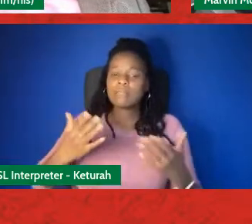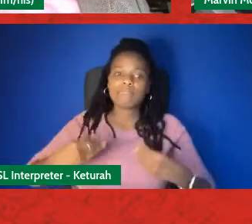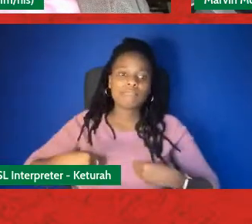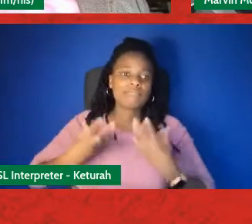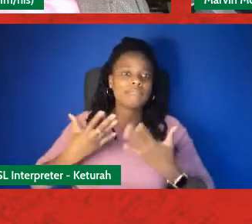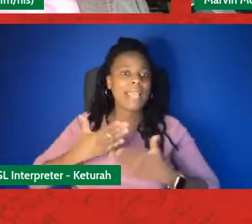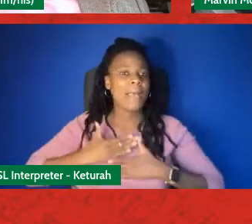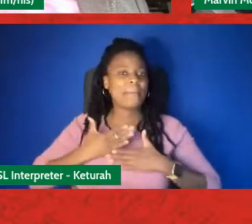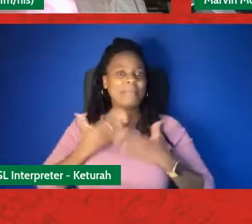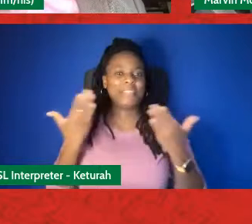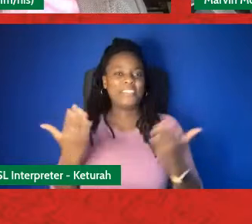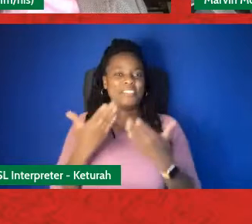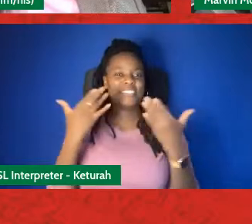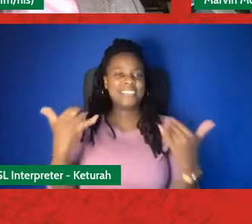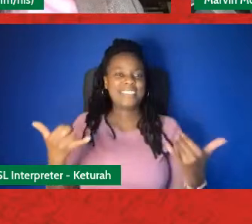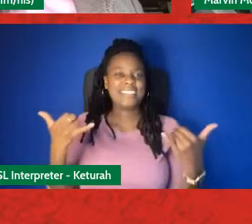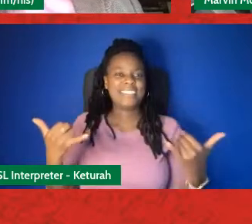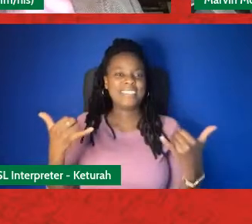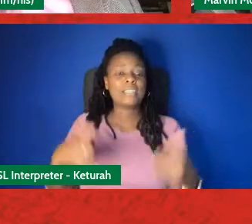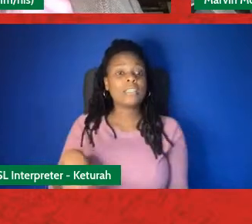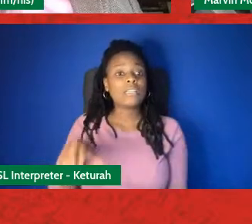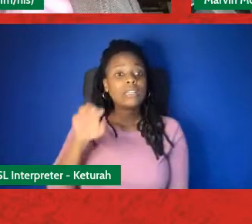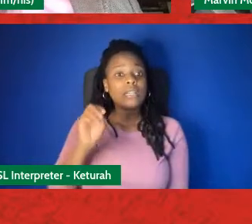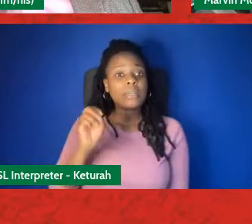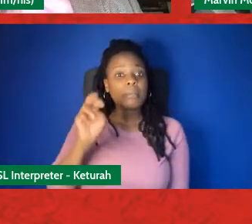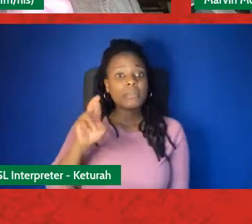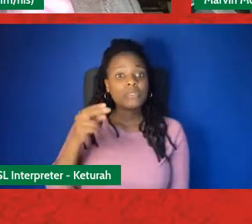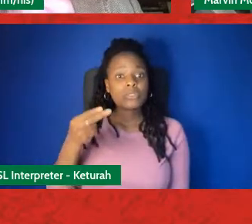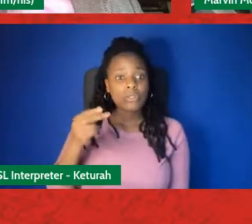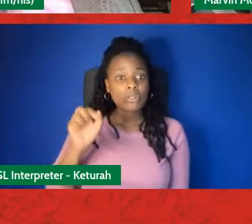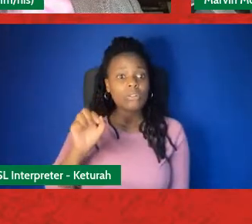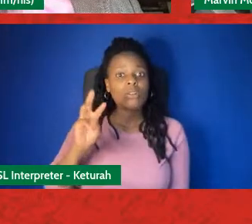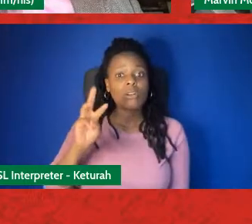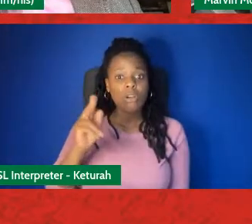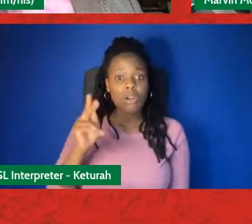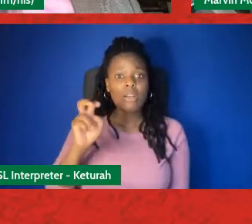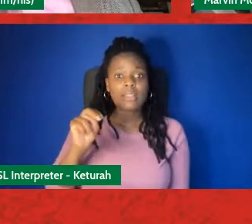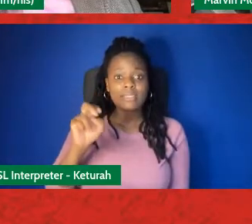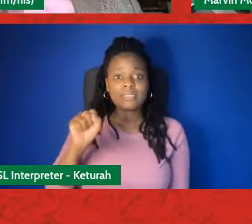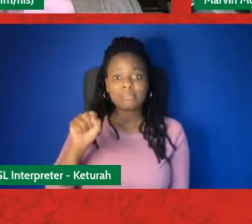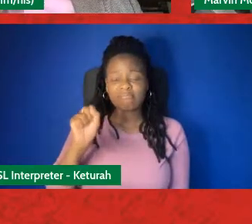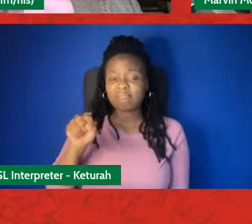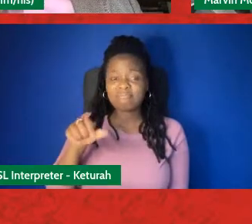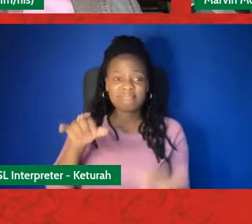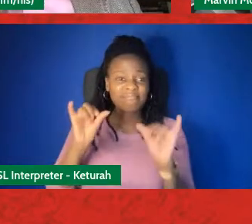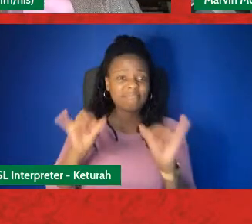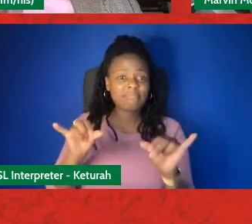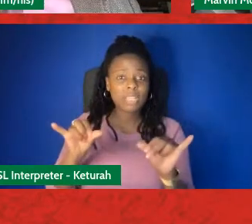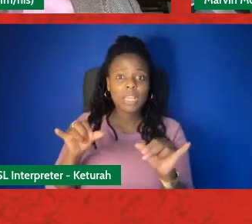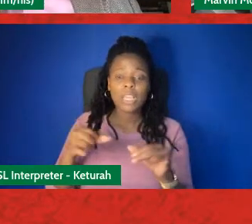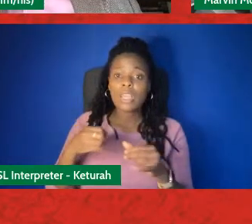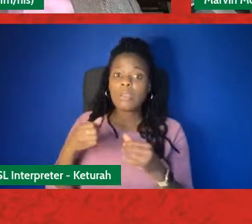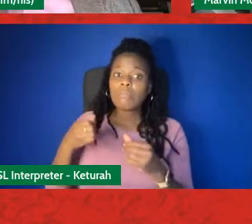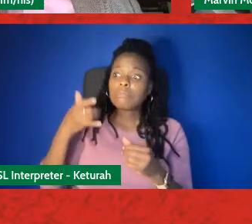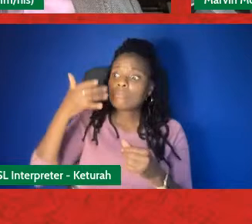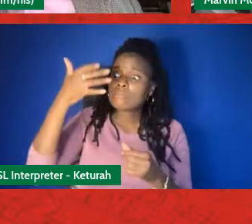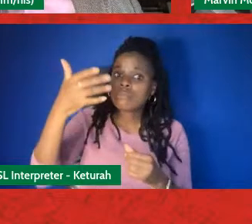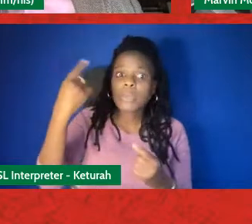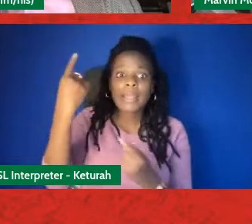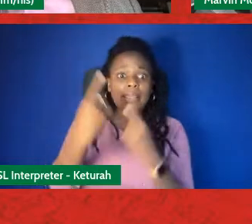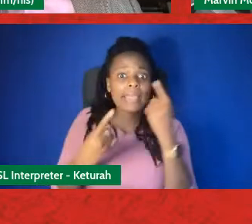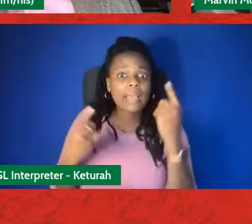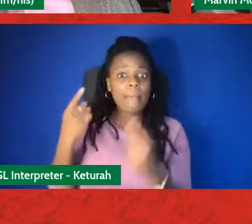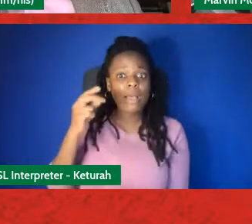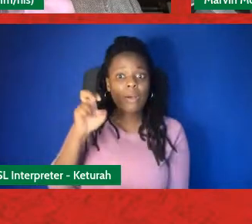with you guys today. So Mr. Hawkins, same thing. I mean, when you fast forward and think about the work that the Ensemble Theatre has done. And